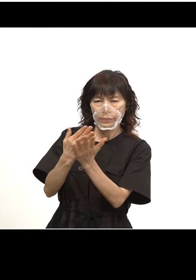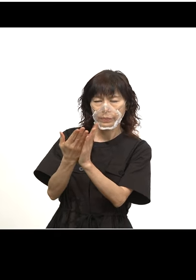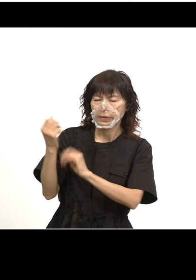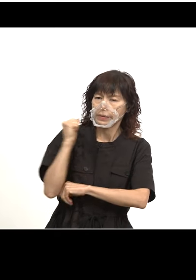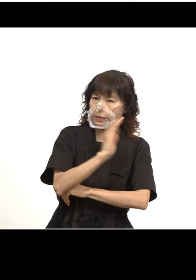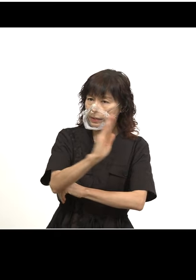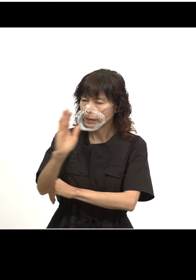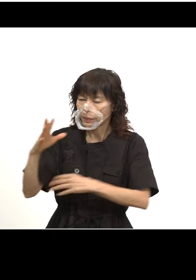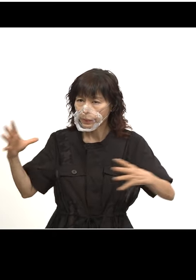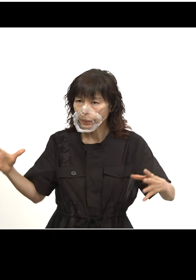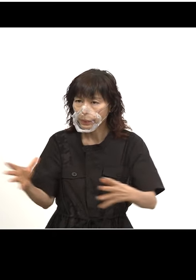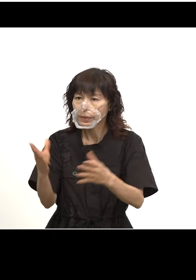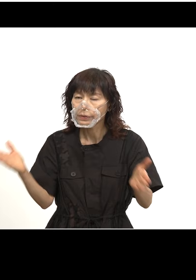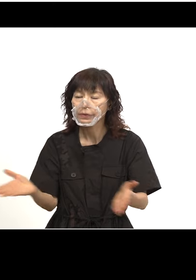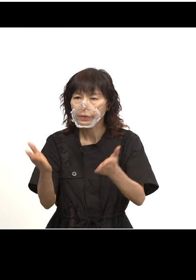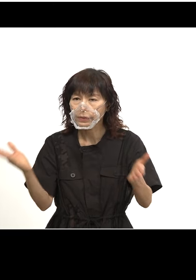Hello, everybody.